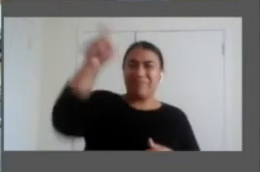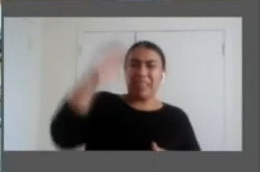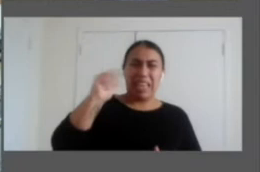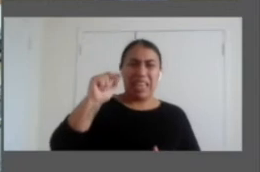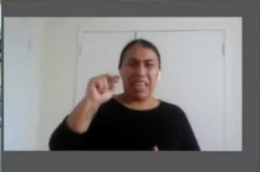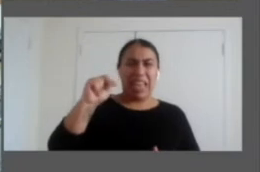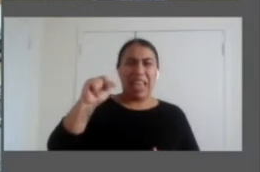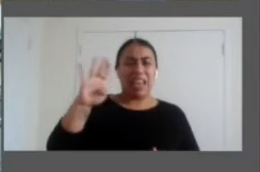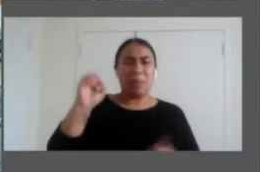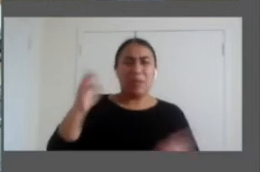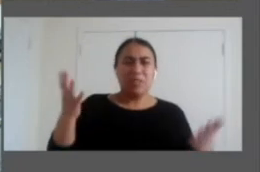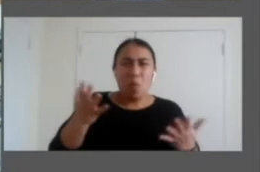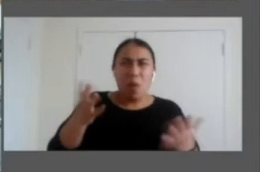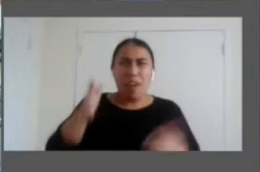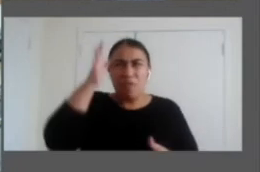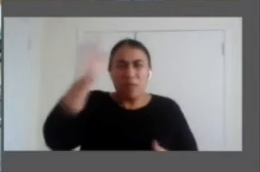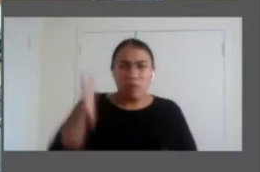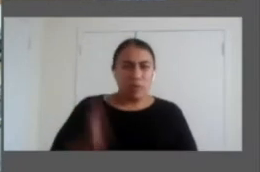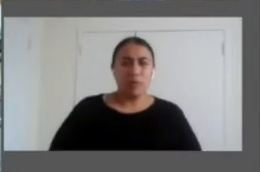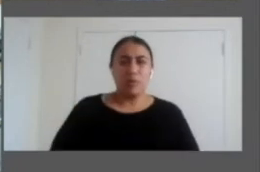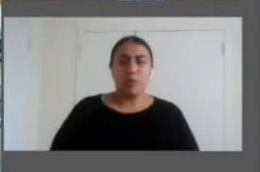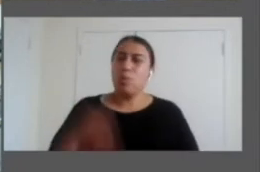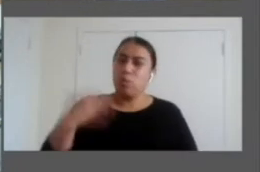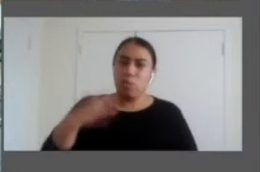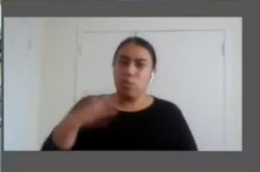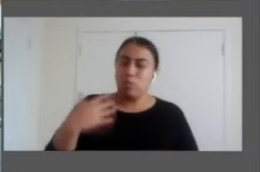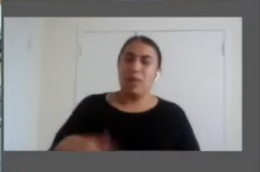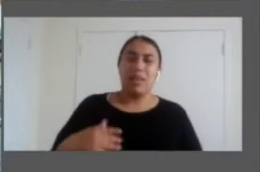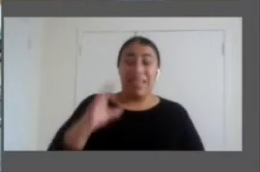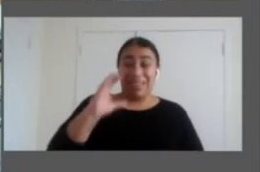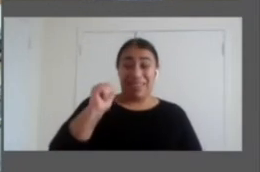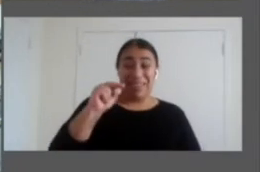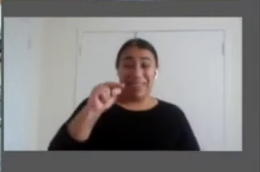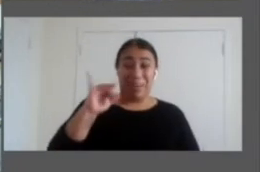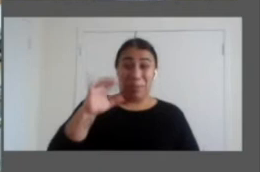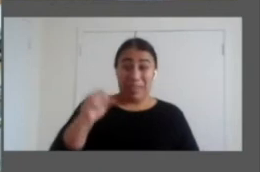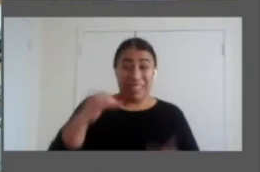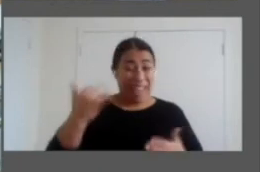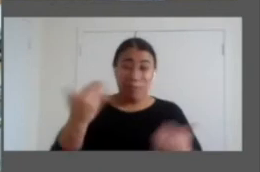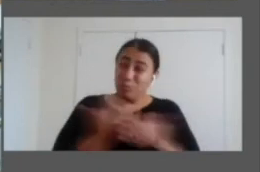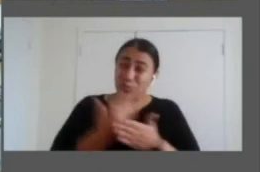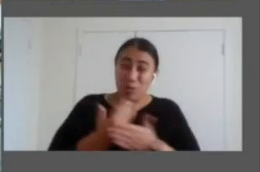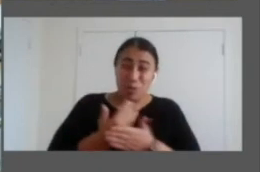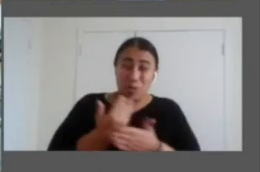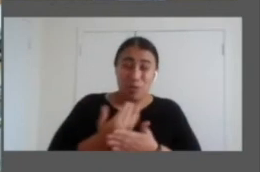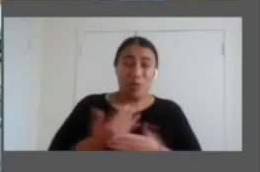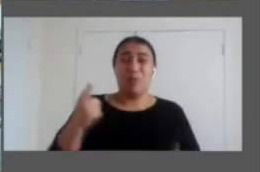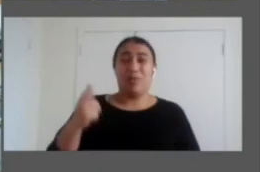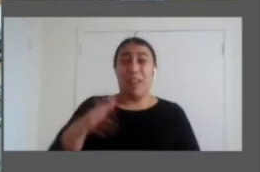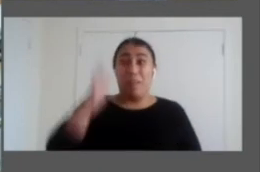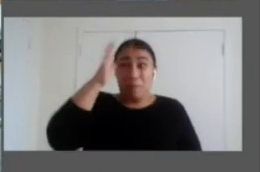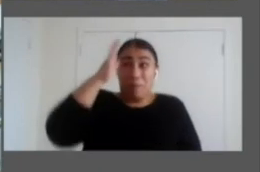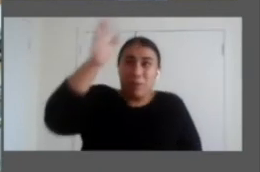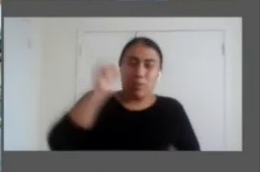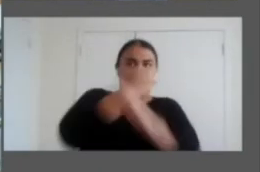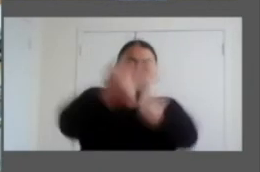conditions that people are suffering from. As time goes on, we will continue to study the molecules and individual cannabinoids, and